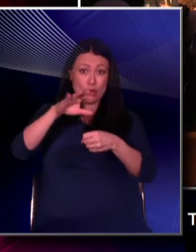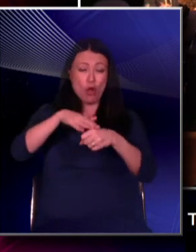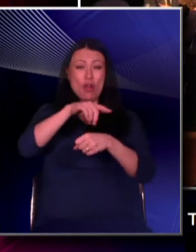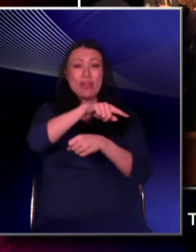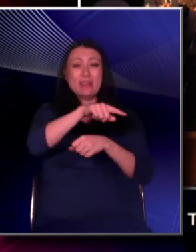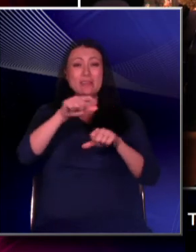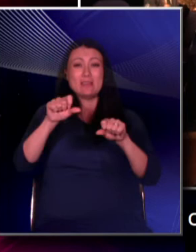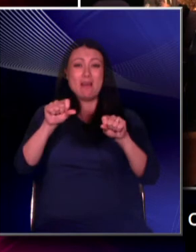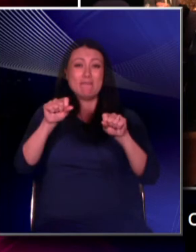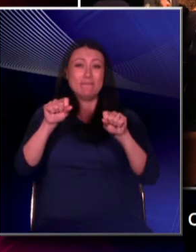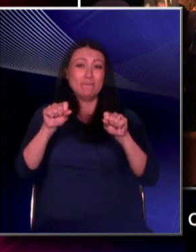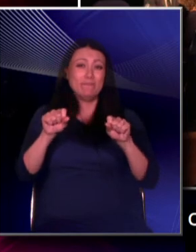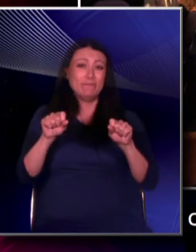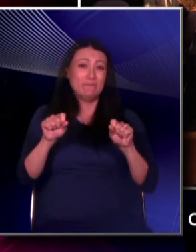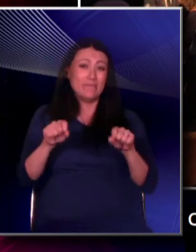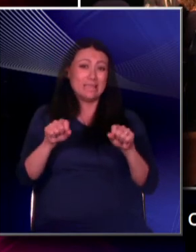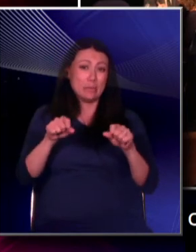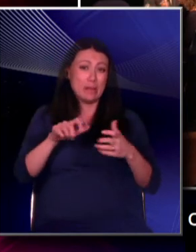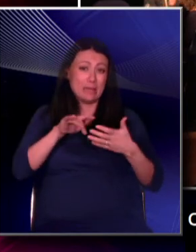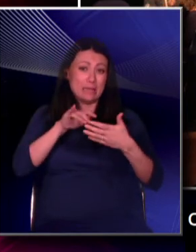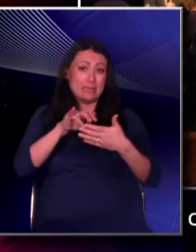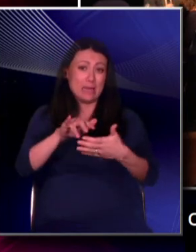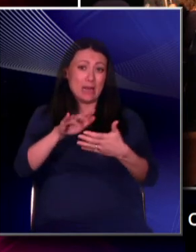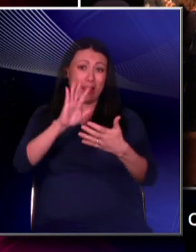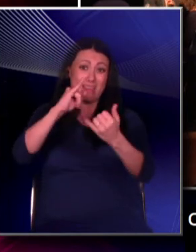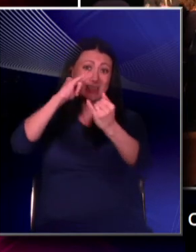end process.